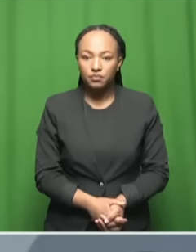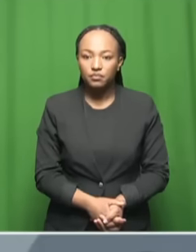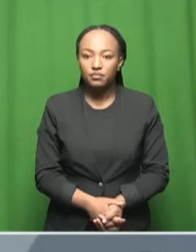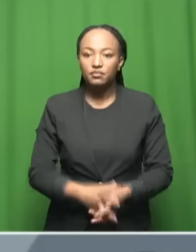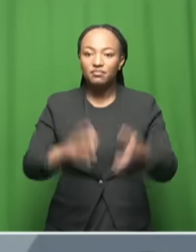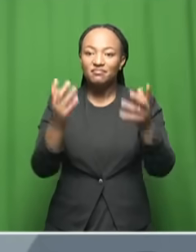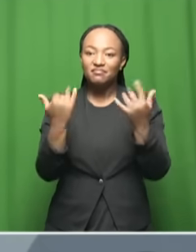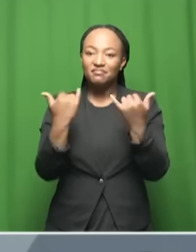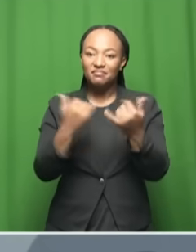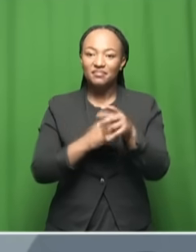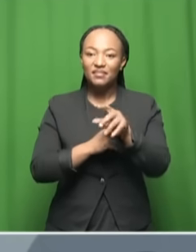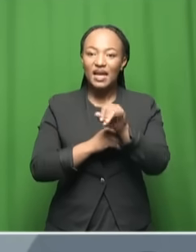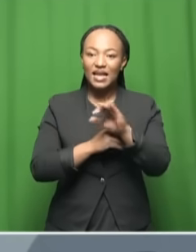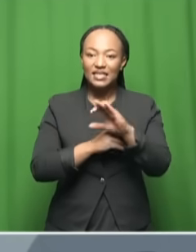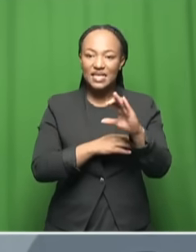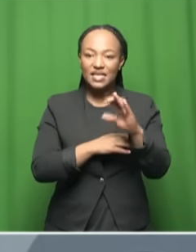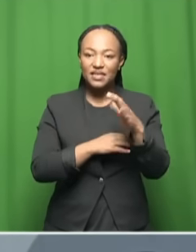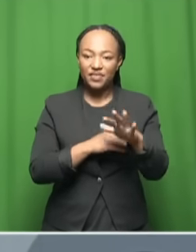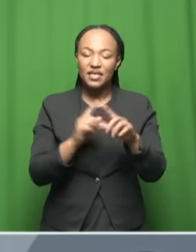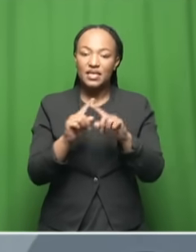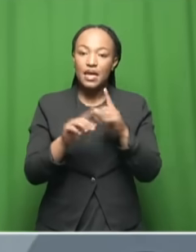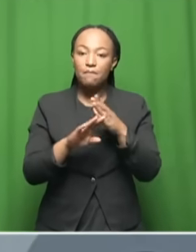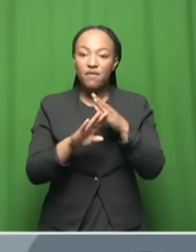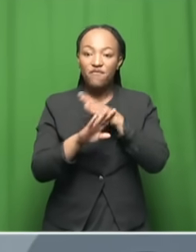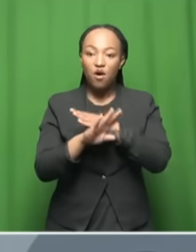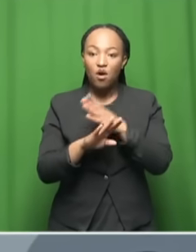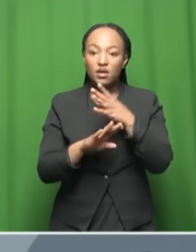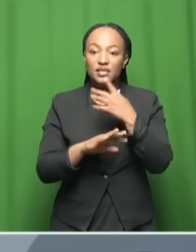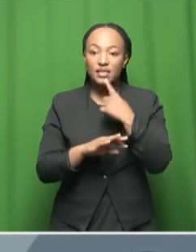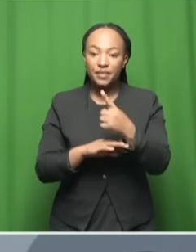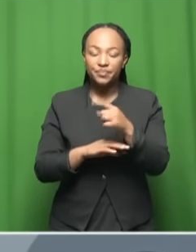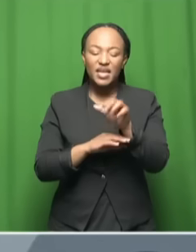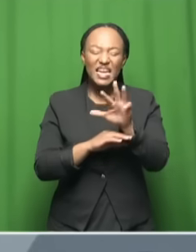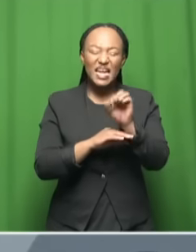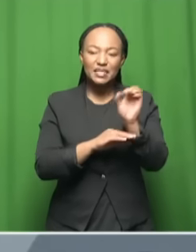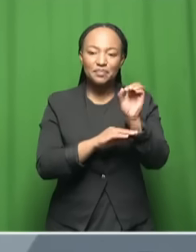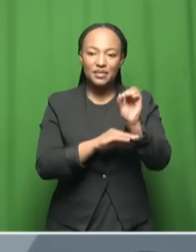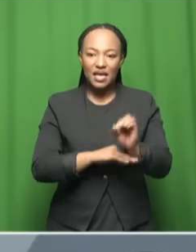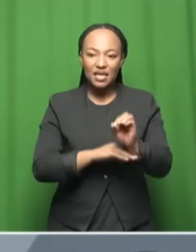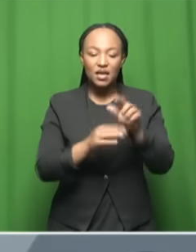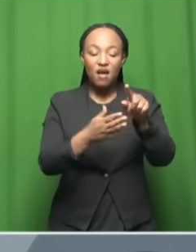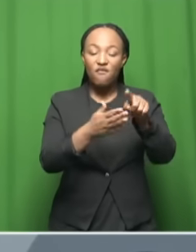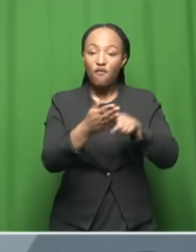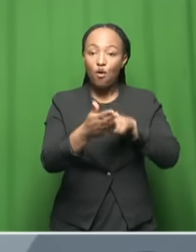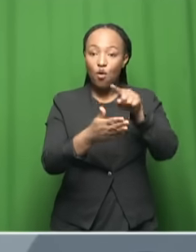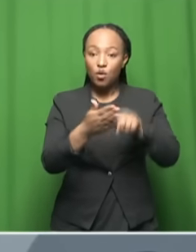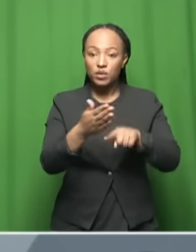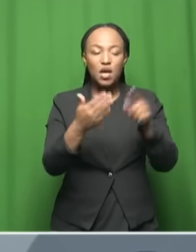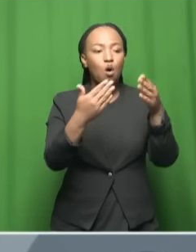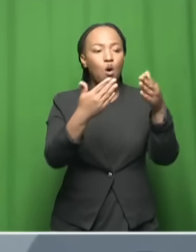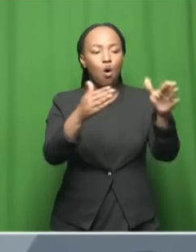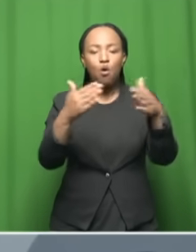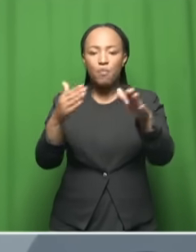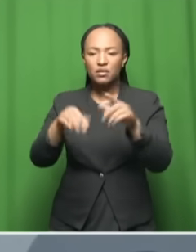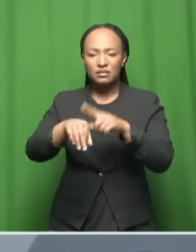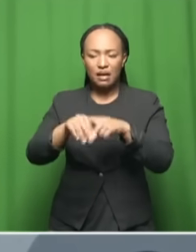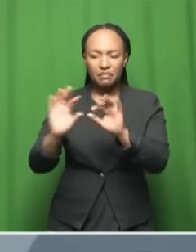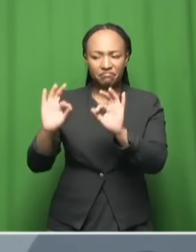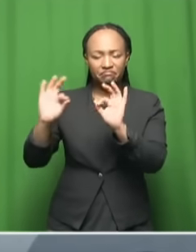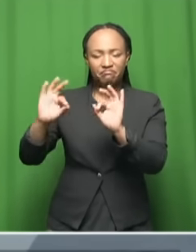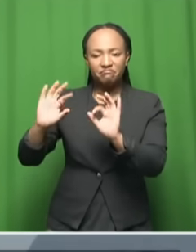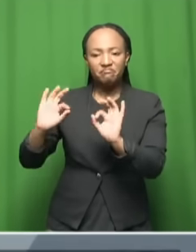Right, the IEC saying earlier on there that over 90% of the voting stations opened in time, and